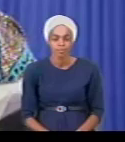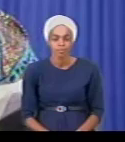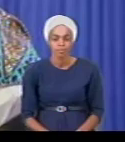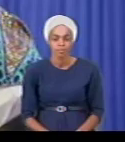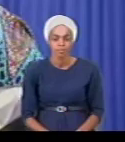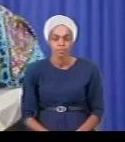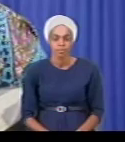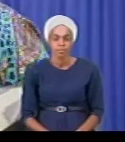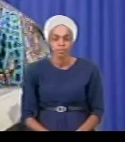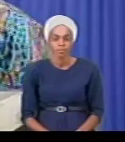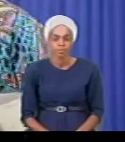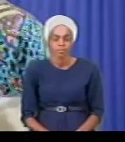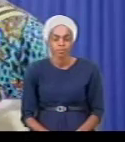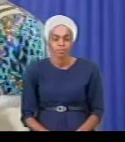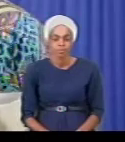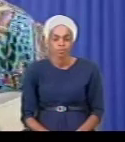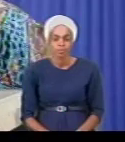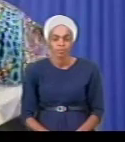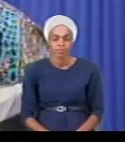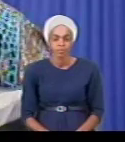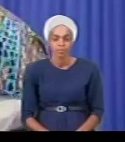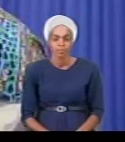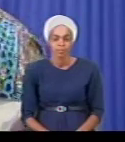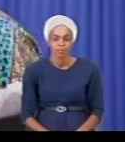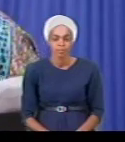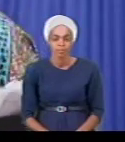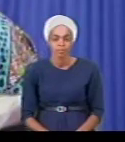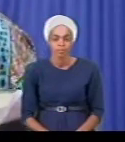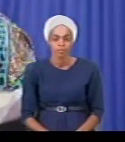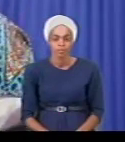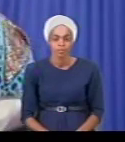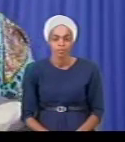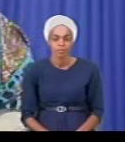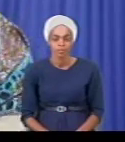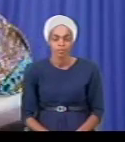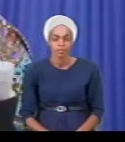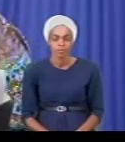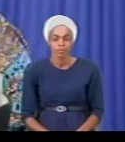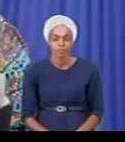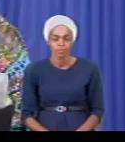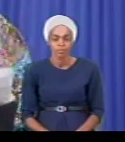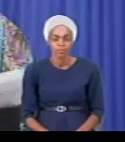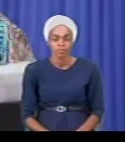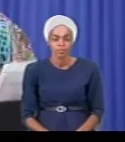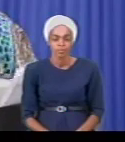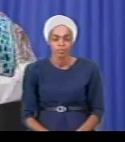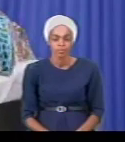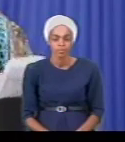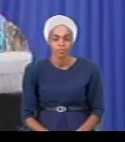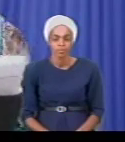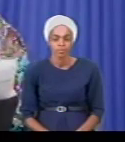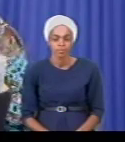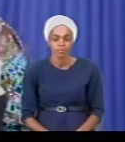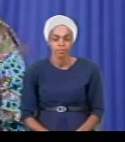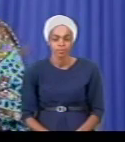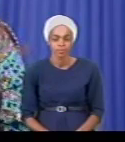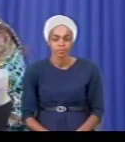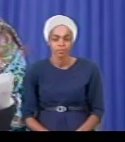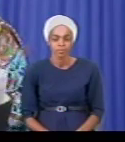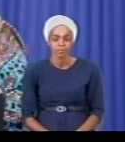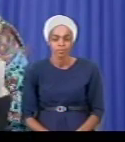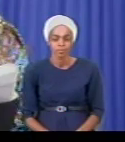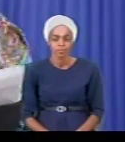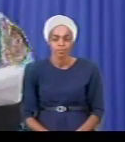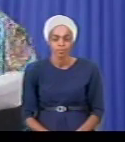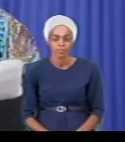test kankan mo olorun ko fun mi o ti so pe mi ni fi owo mi ra o ti o kin se